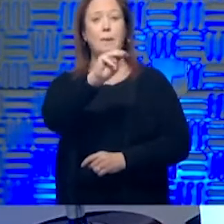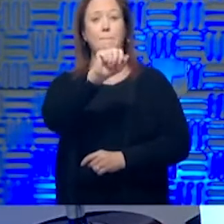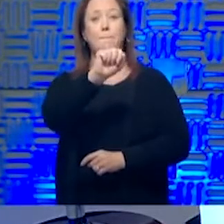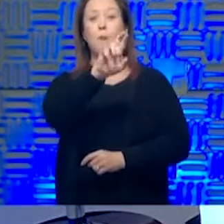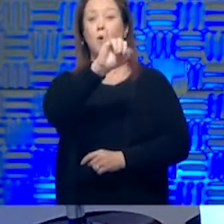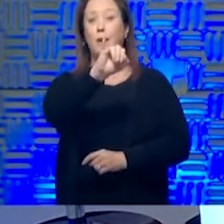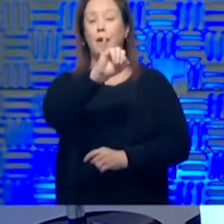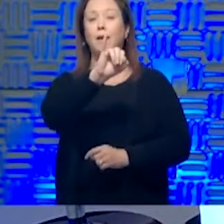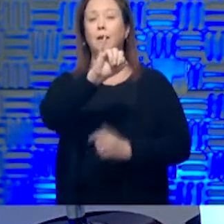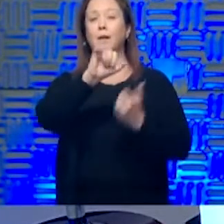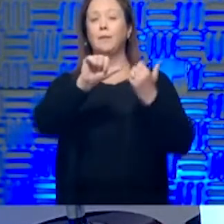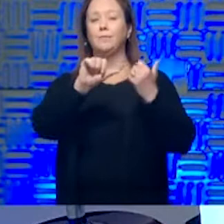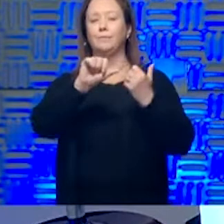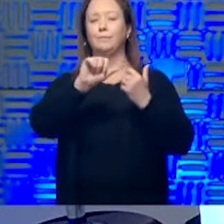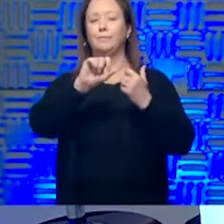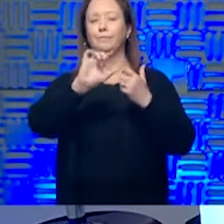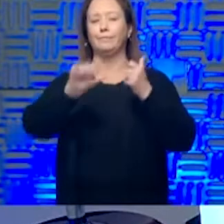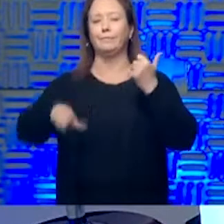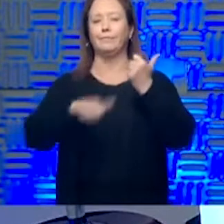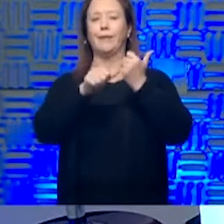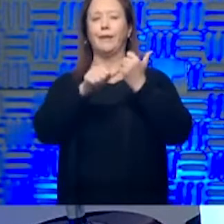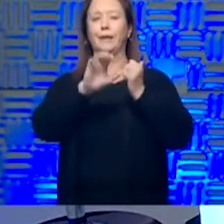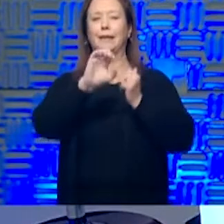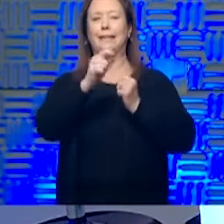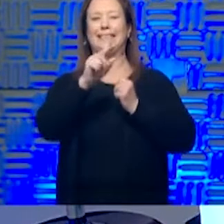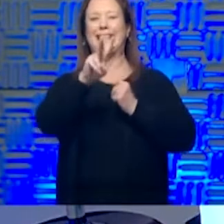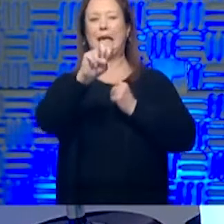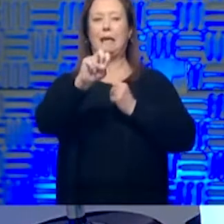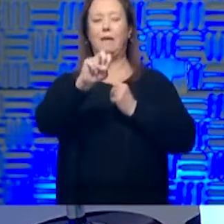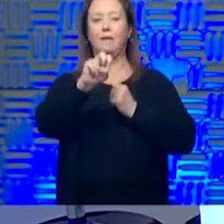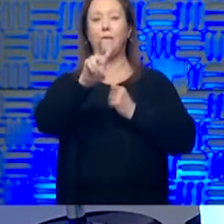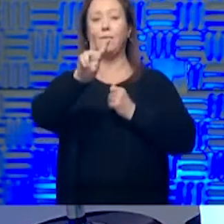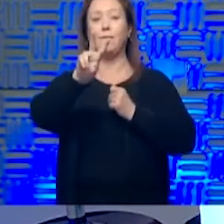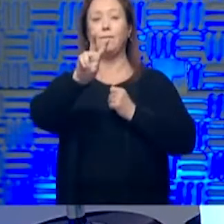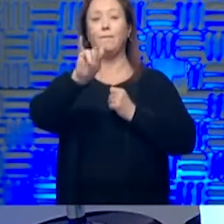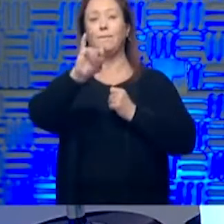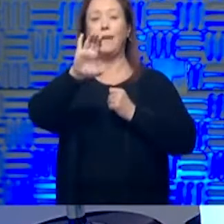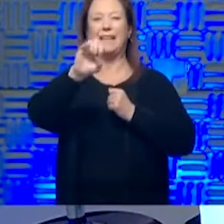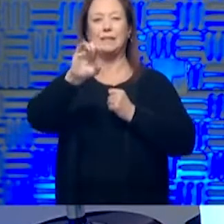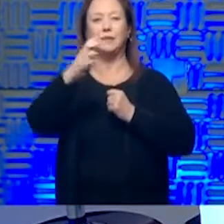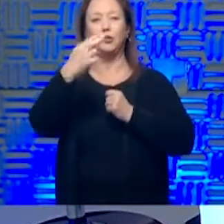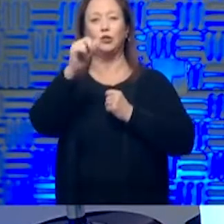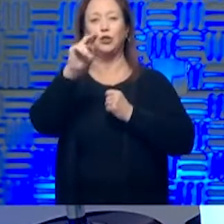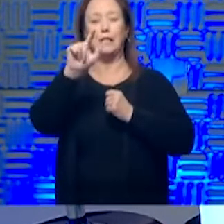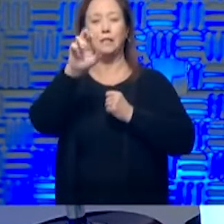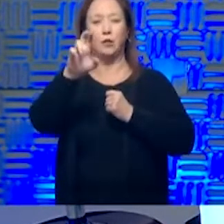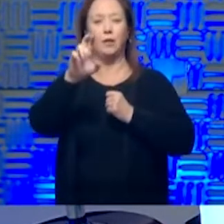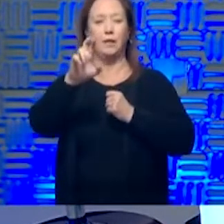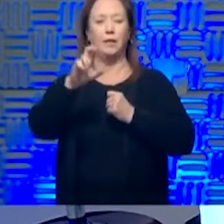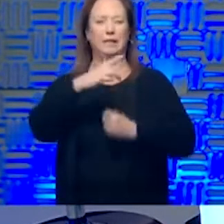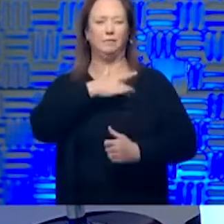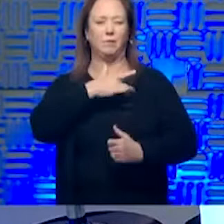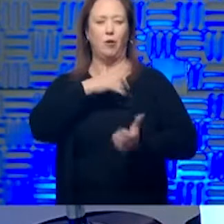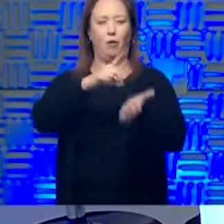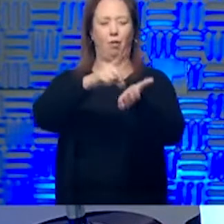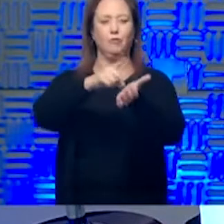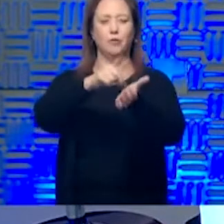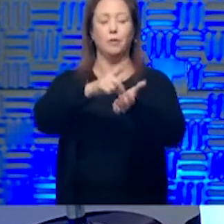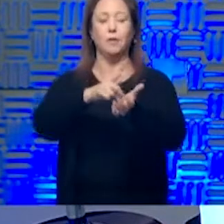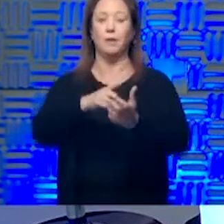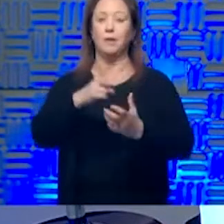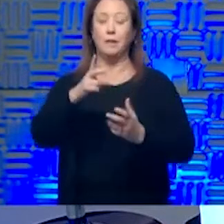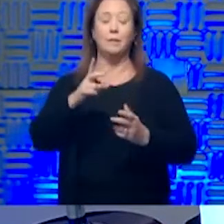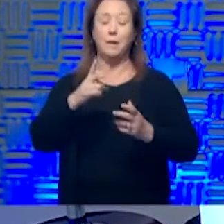vice chancellor. Rob's is a cardiologist. And just to say, both Dr. Gerard and Dr. Samari still